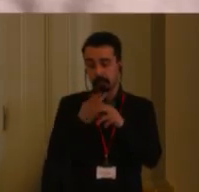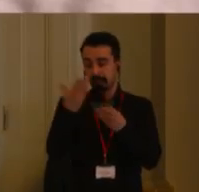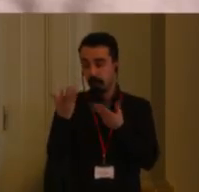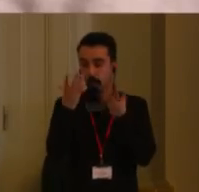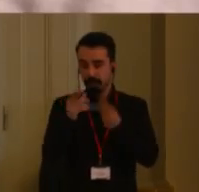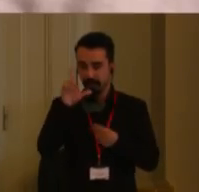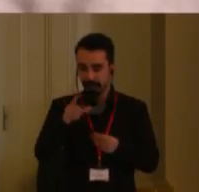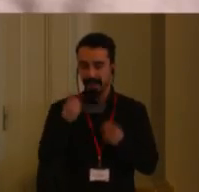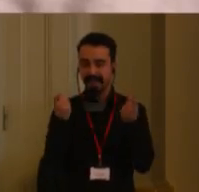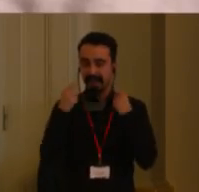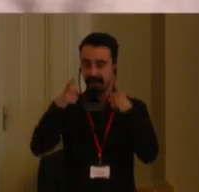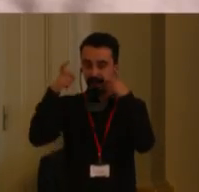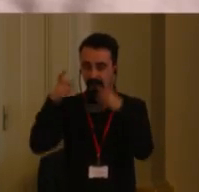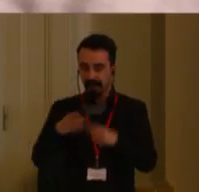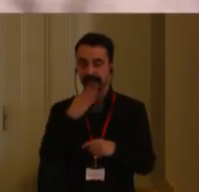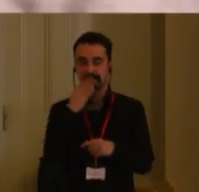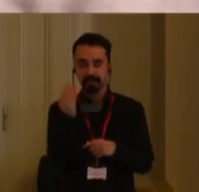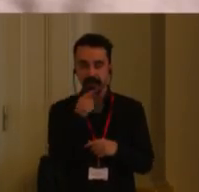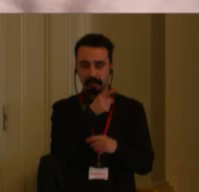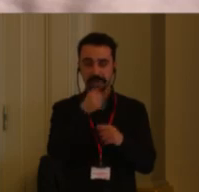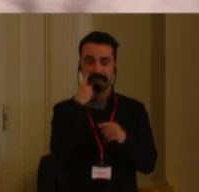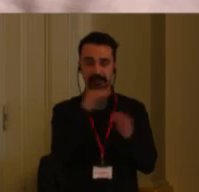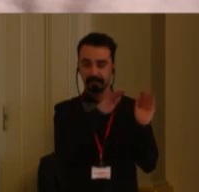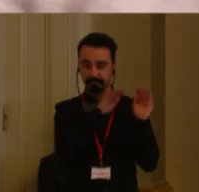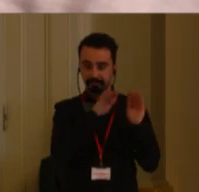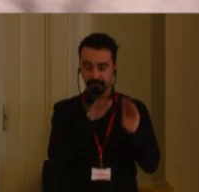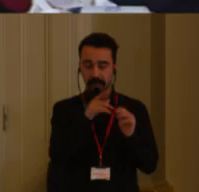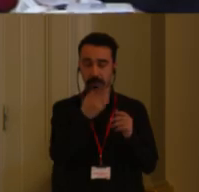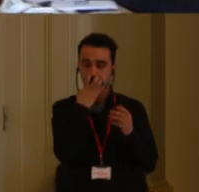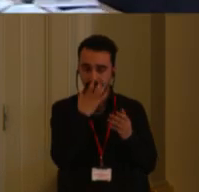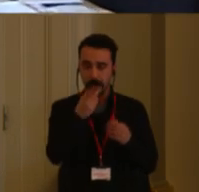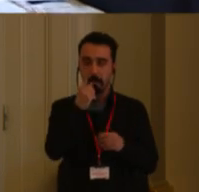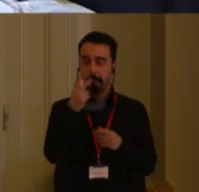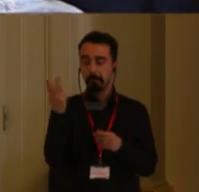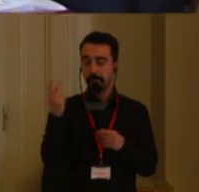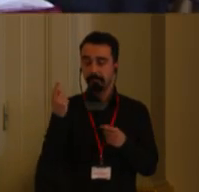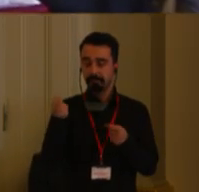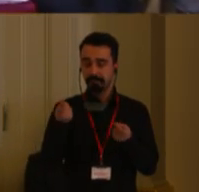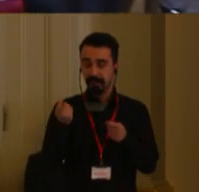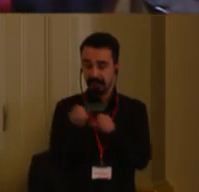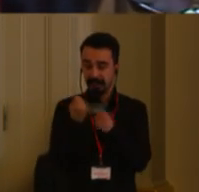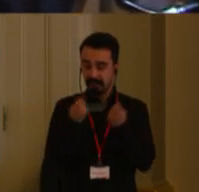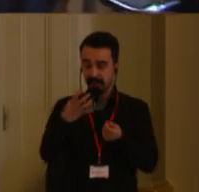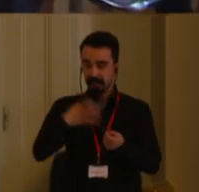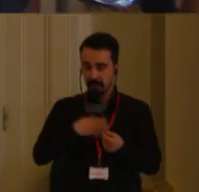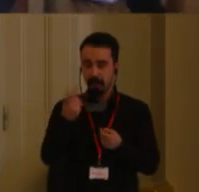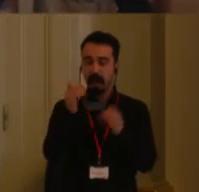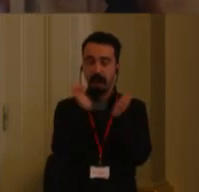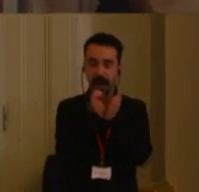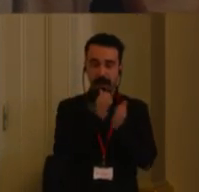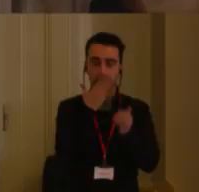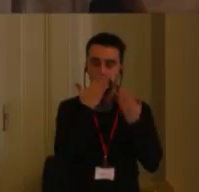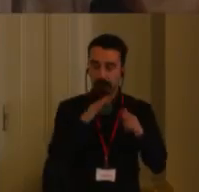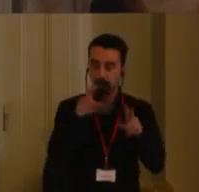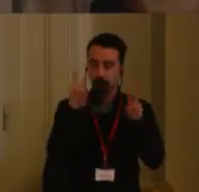what youth expects from their governments, their bosses, and their families, those who govern and influence their lives.